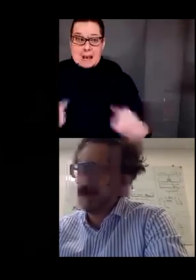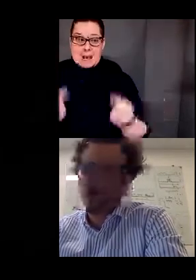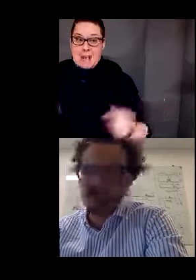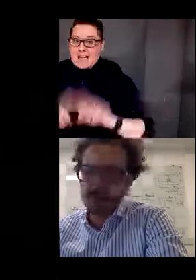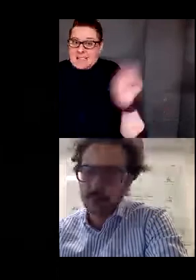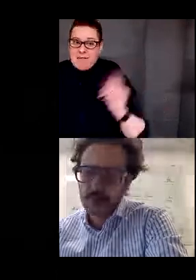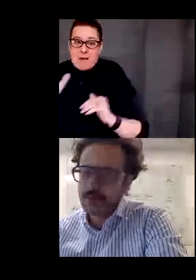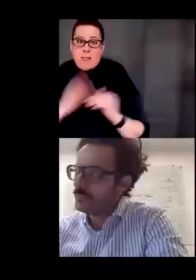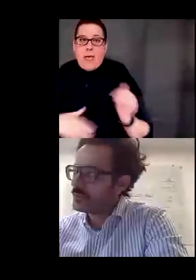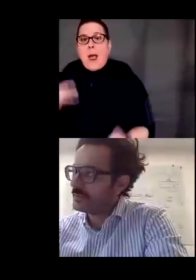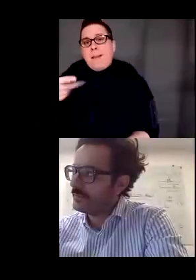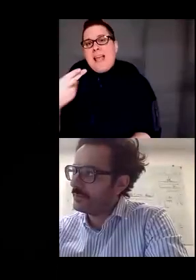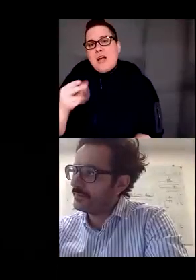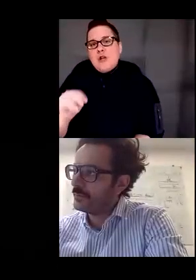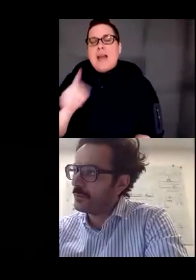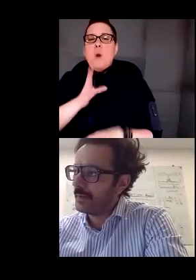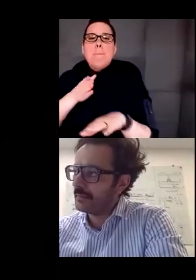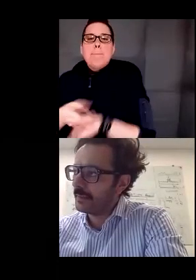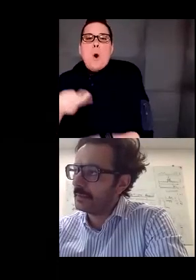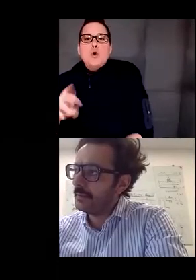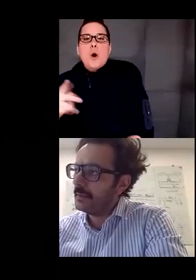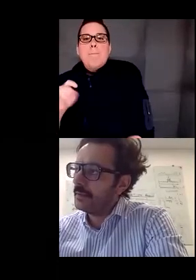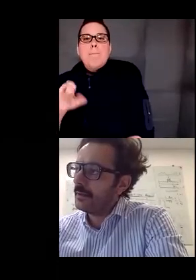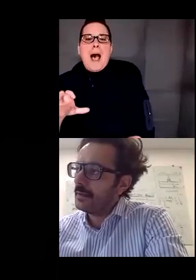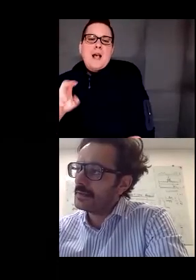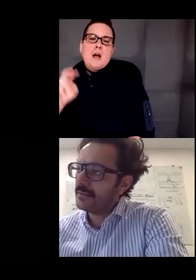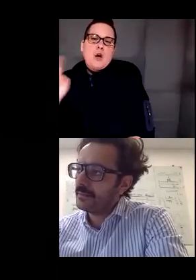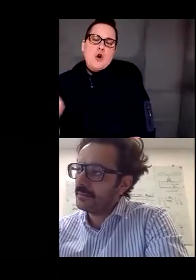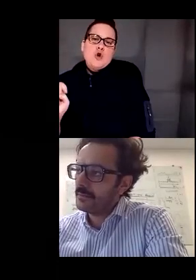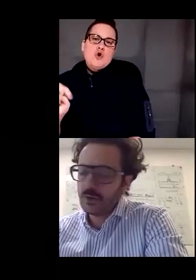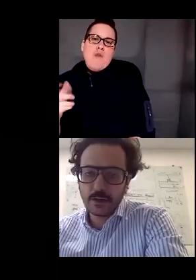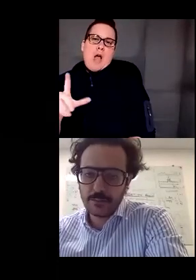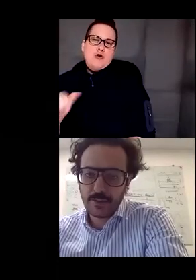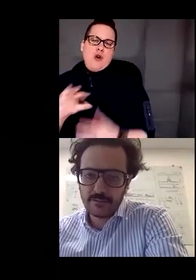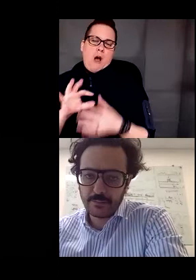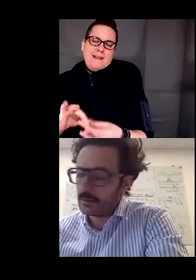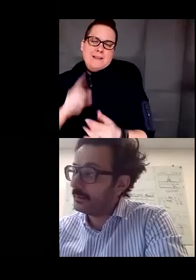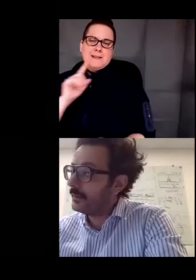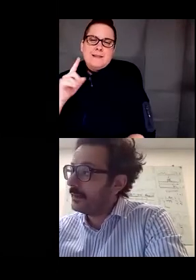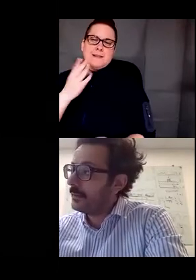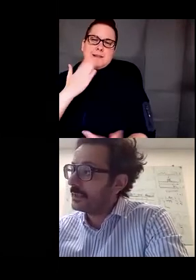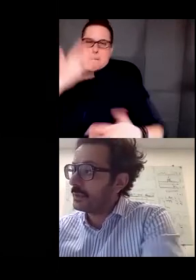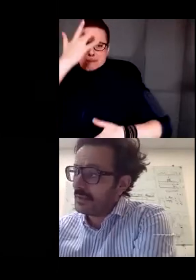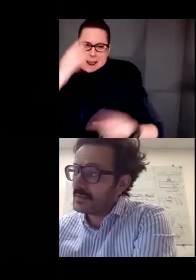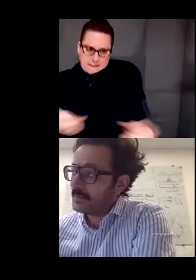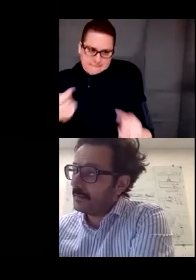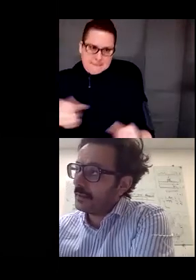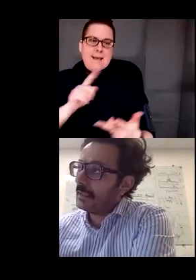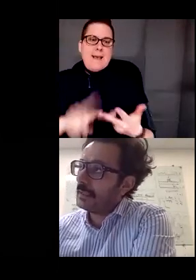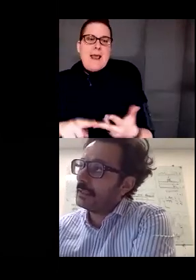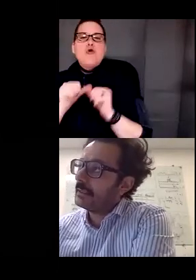from post-herpetic neuralgia, which is a form of neuropathic pain. And it's different from chronic pelvic pain. But what